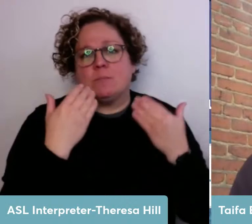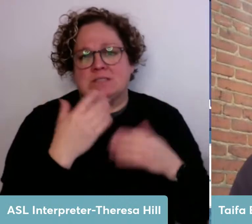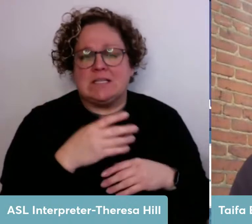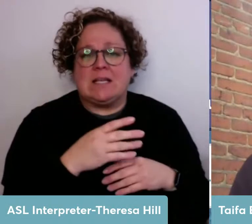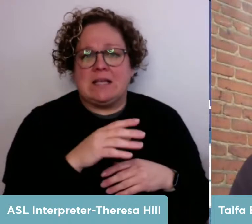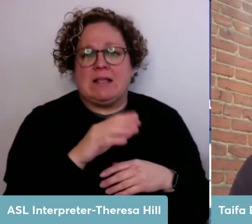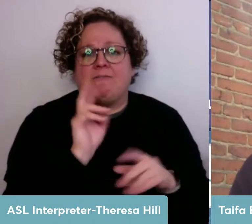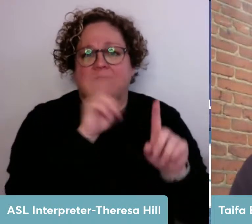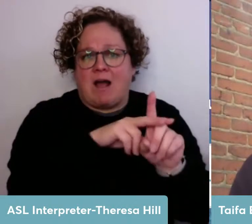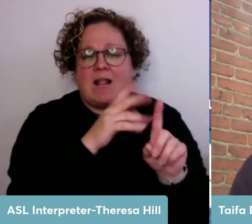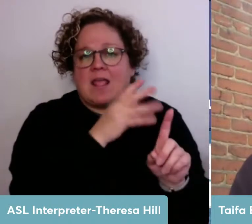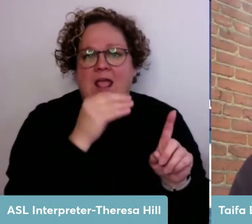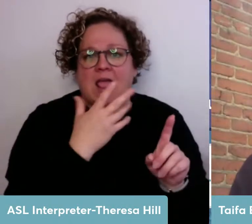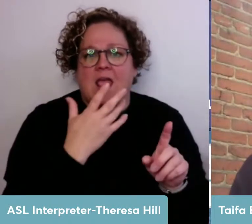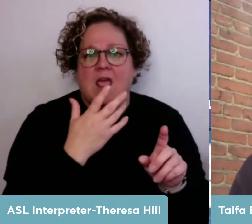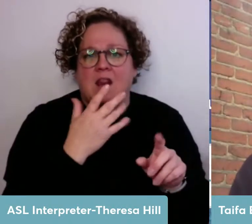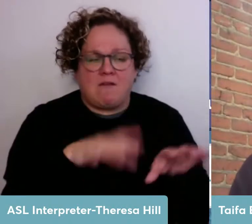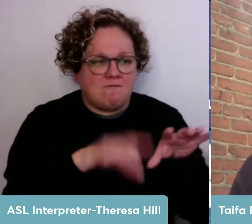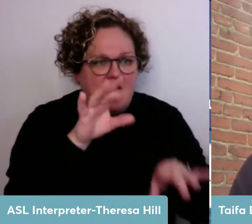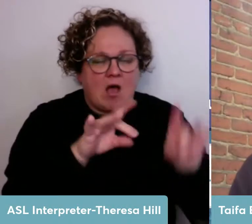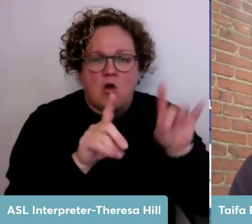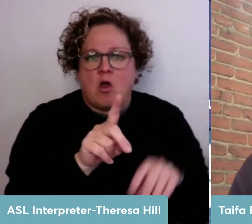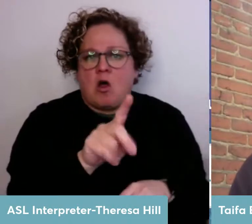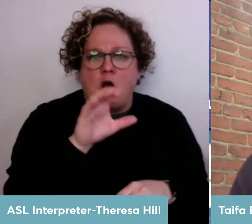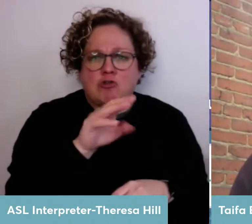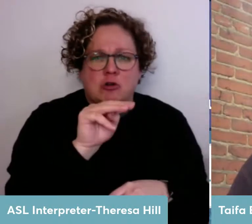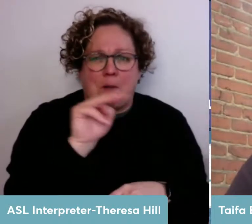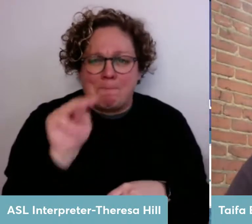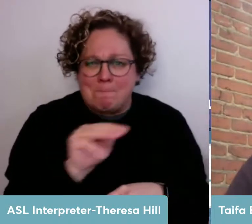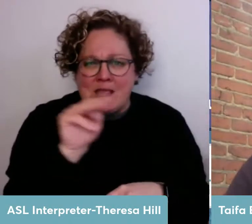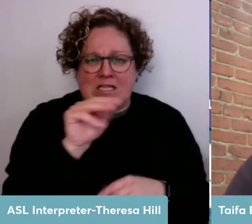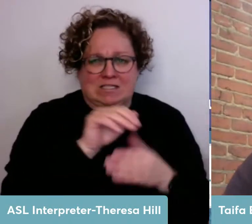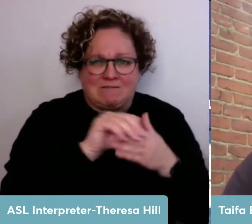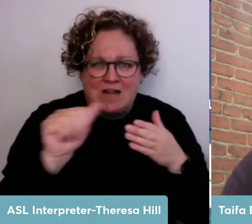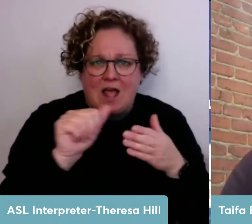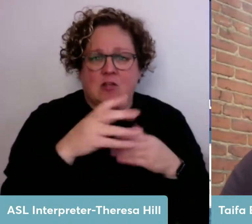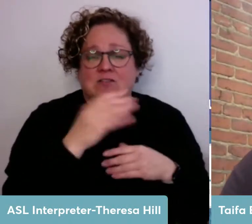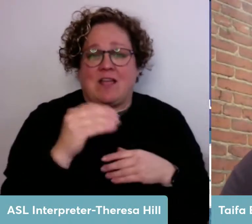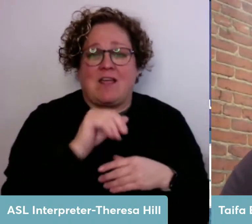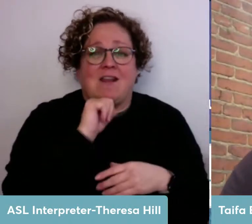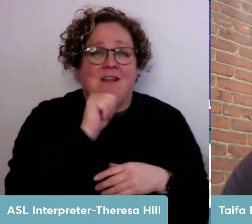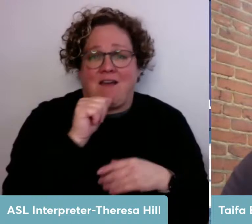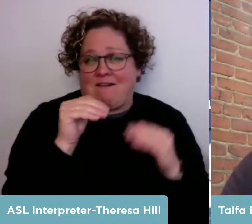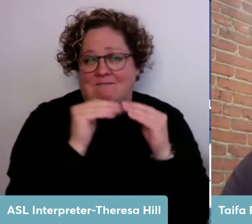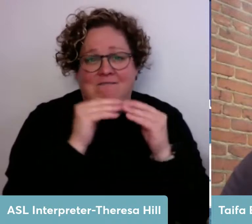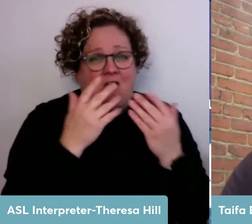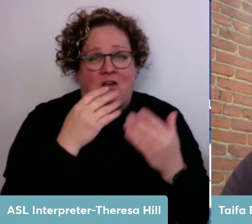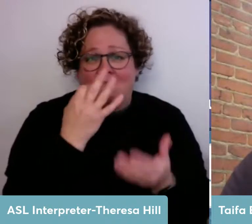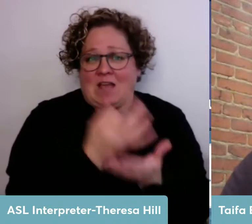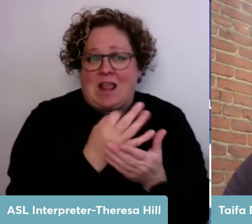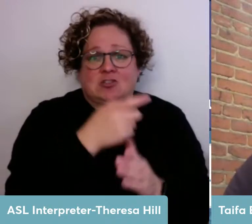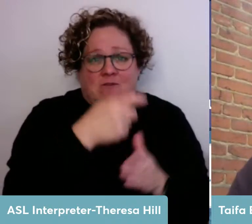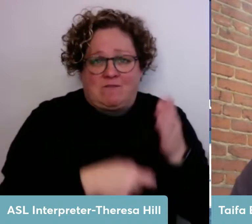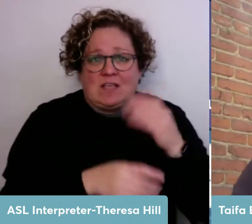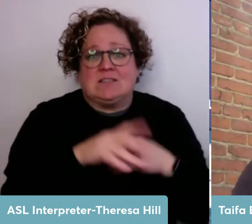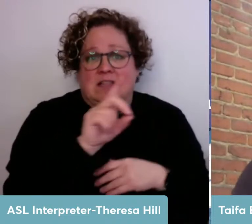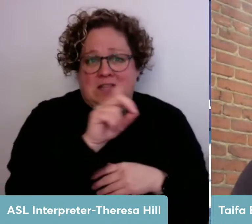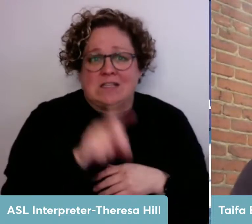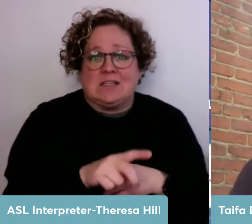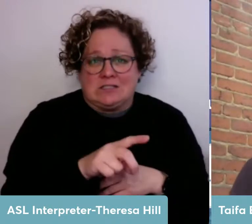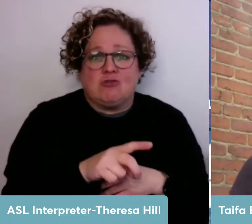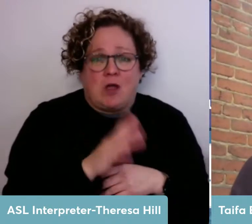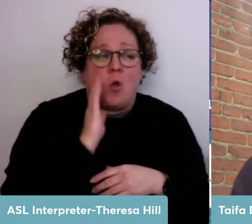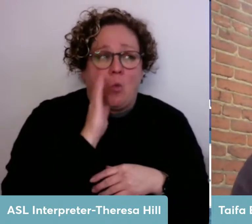uncovered hundreds of millions of dollars in unfair financial fees that the city would have been forced to